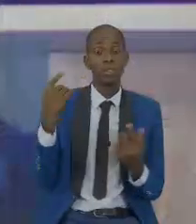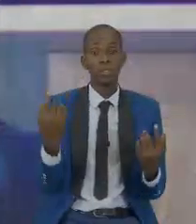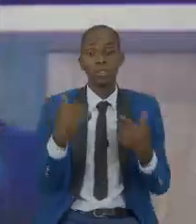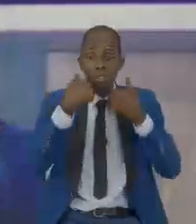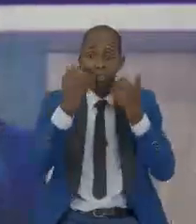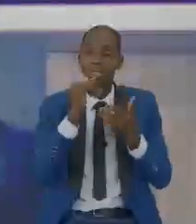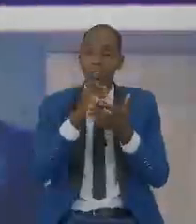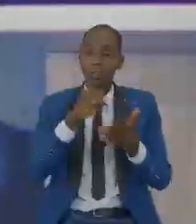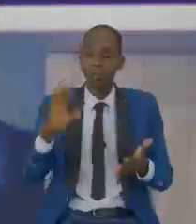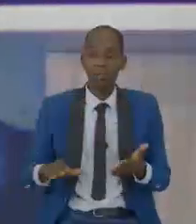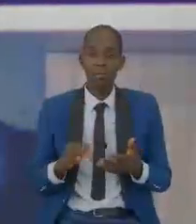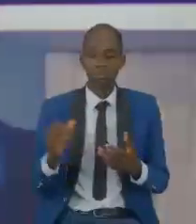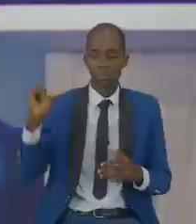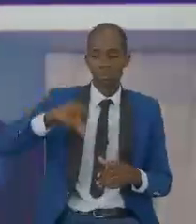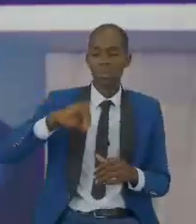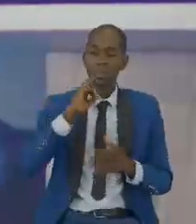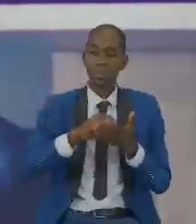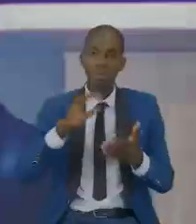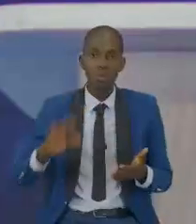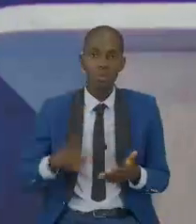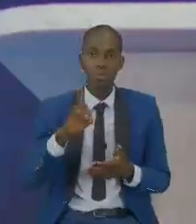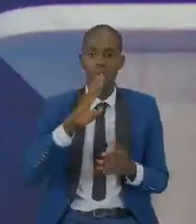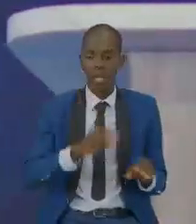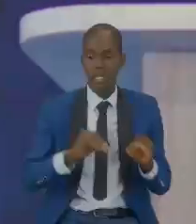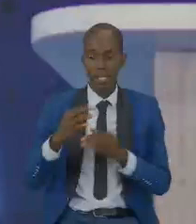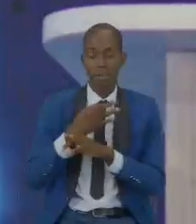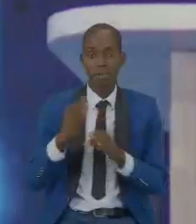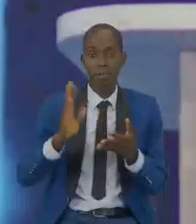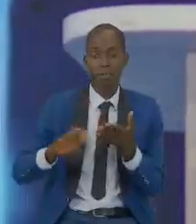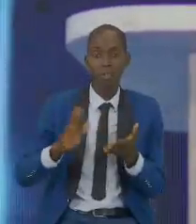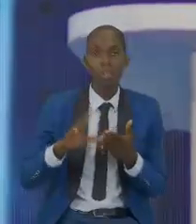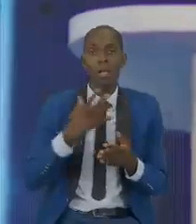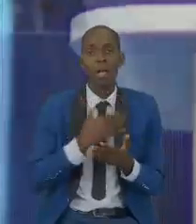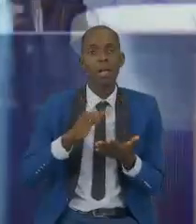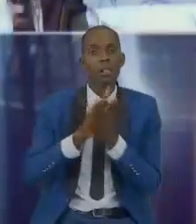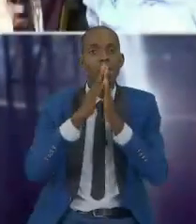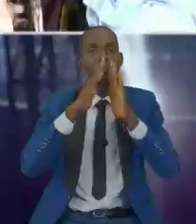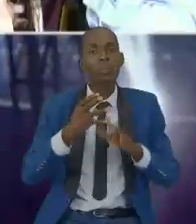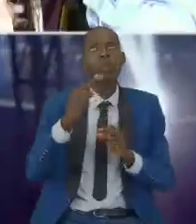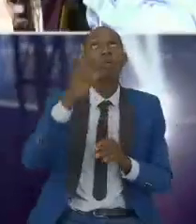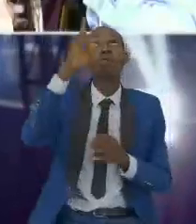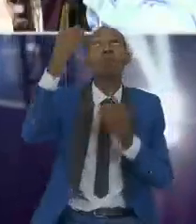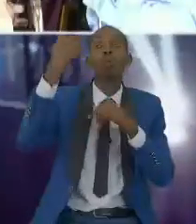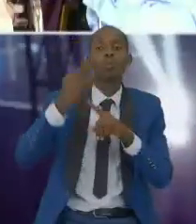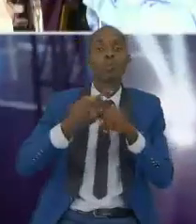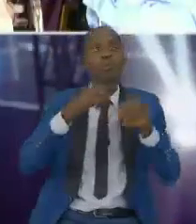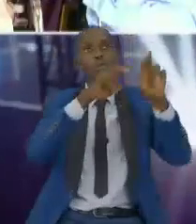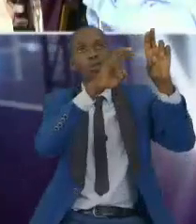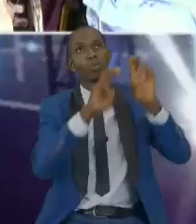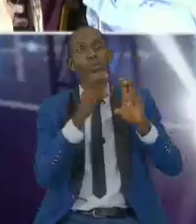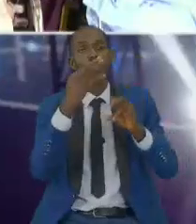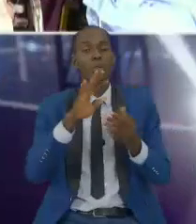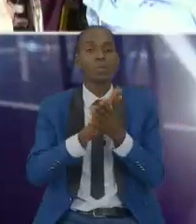You are set free. You are forgiven. And the peace of God coming from the throne of the Prince of Peace